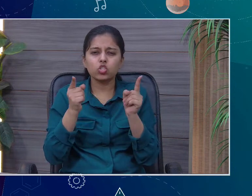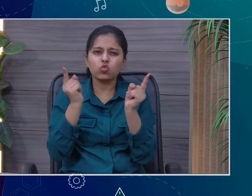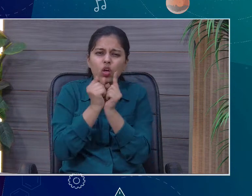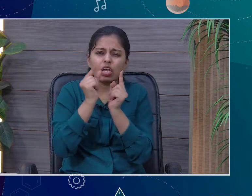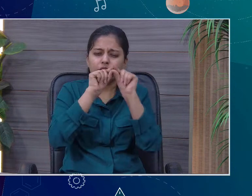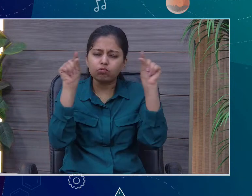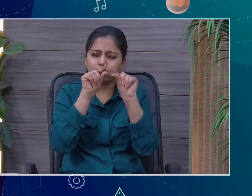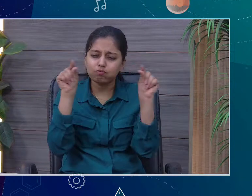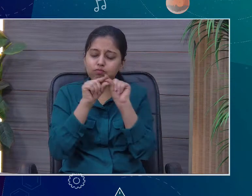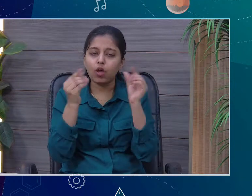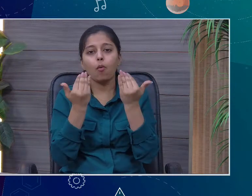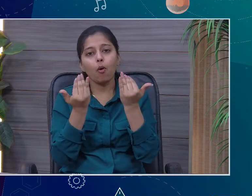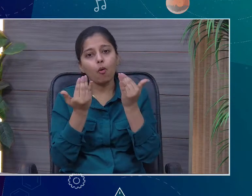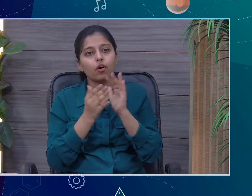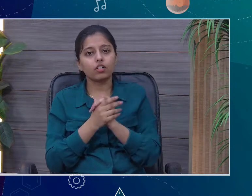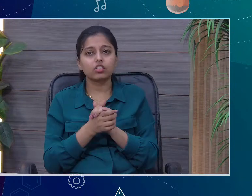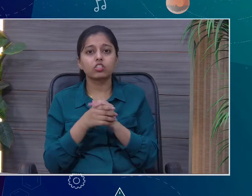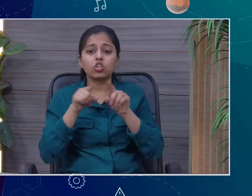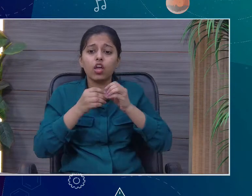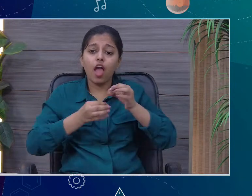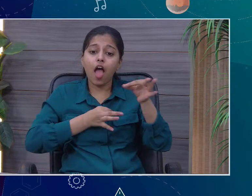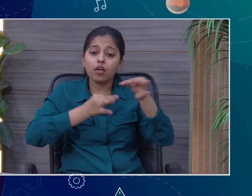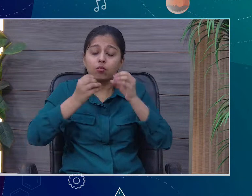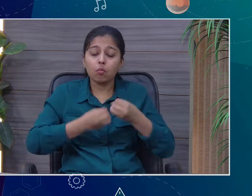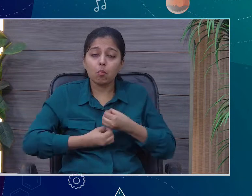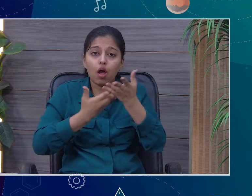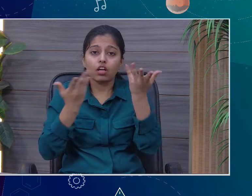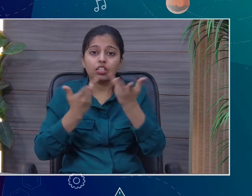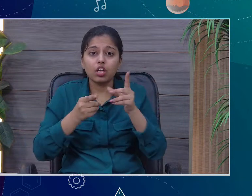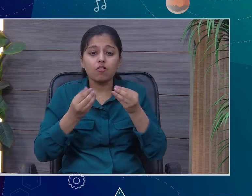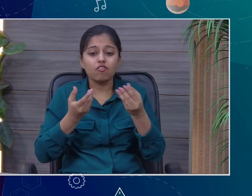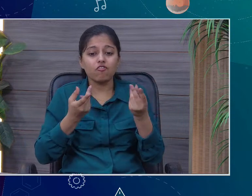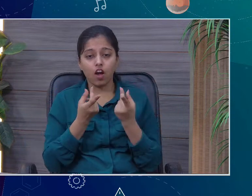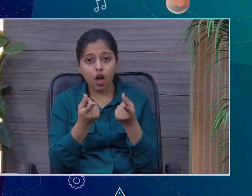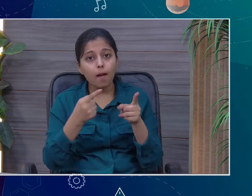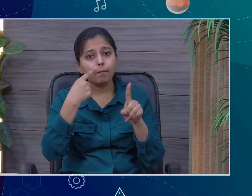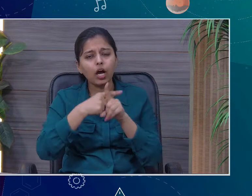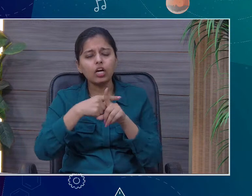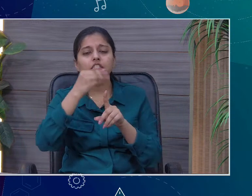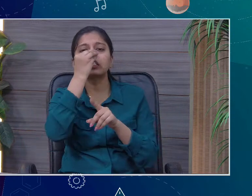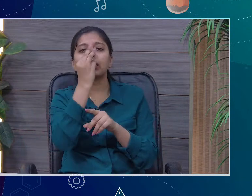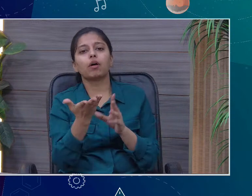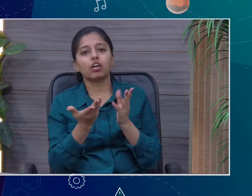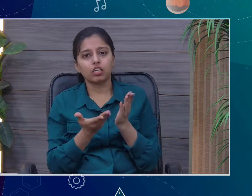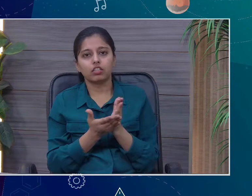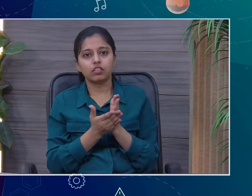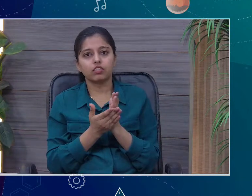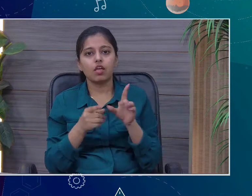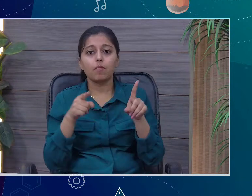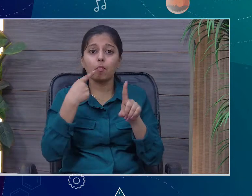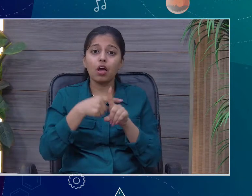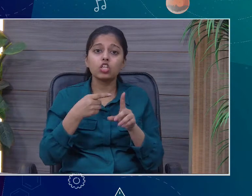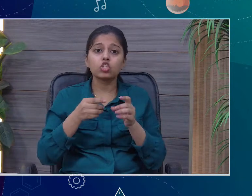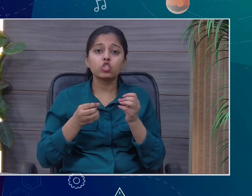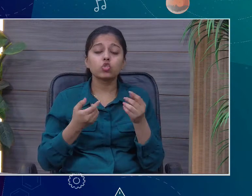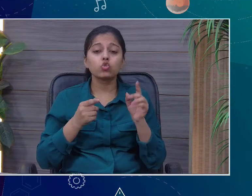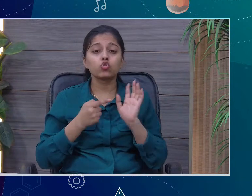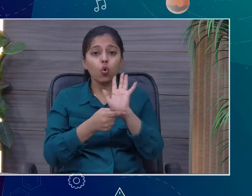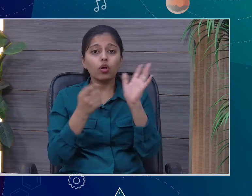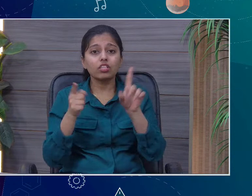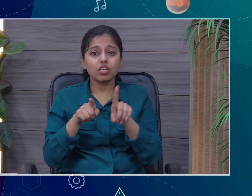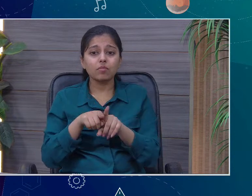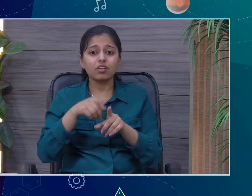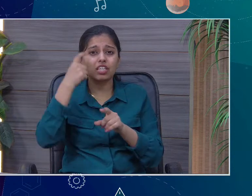sentences. So they comprehend it much more faster, much more easier, and it promotes their critical thinking